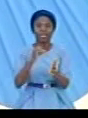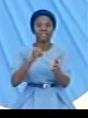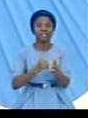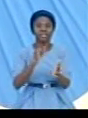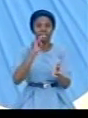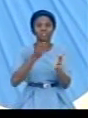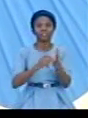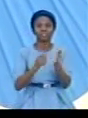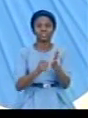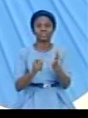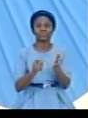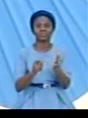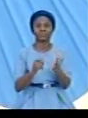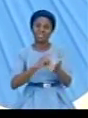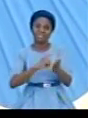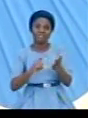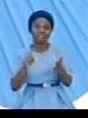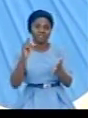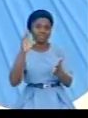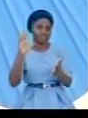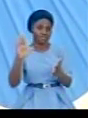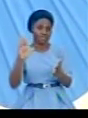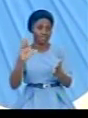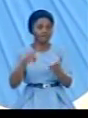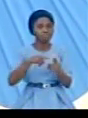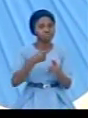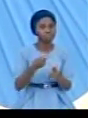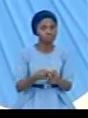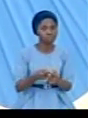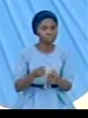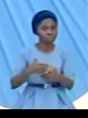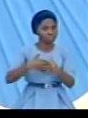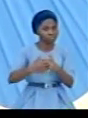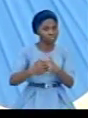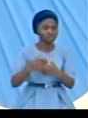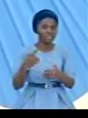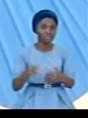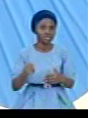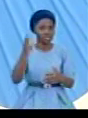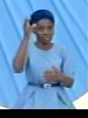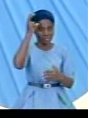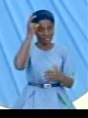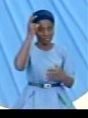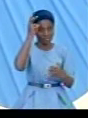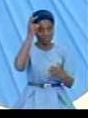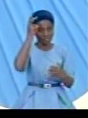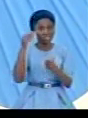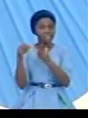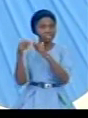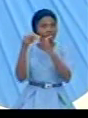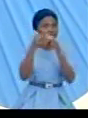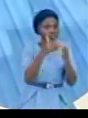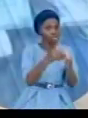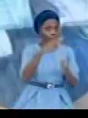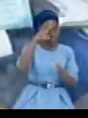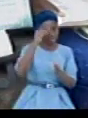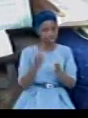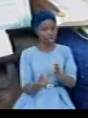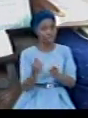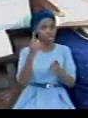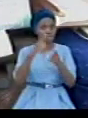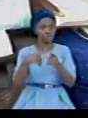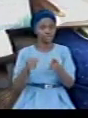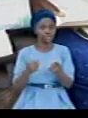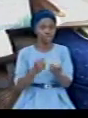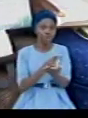5. Then the devil taketh him up into the holy city and setteth him